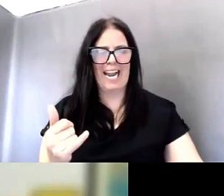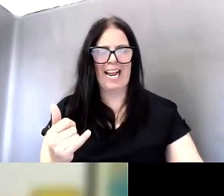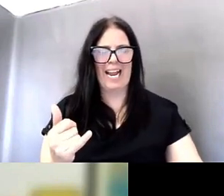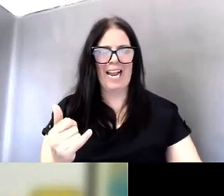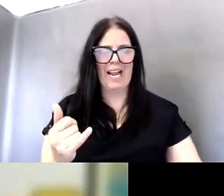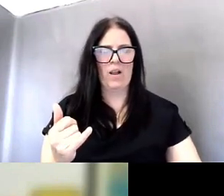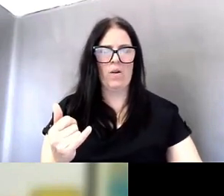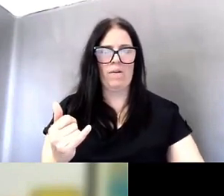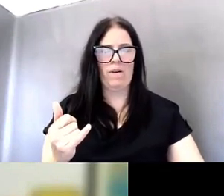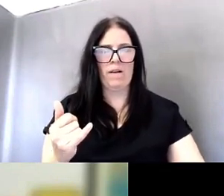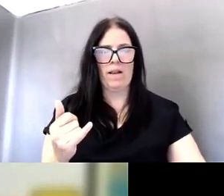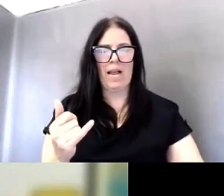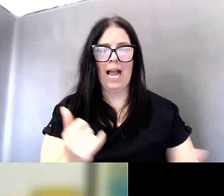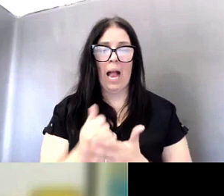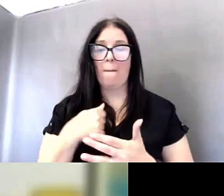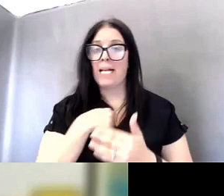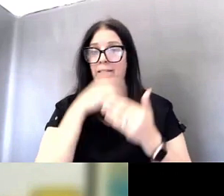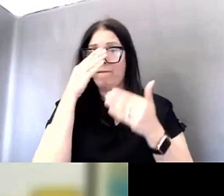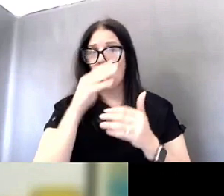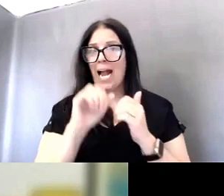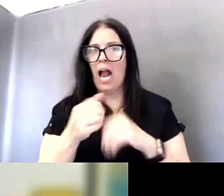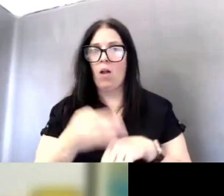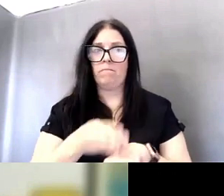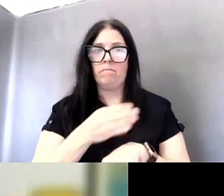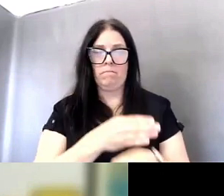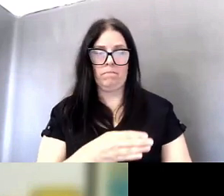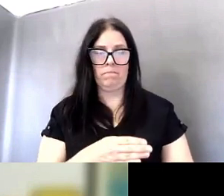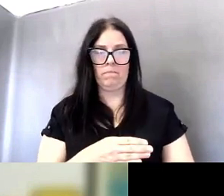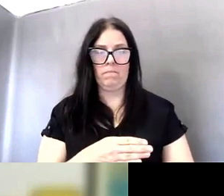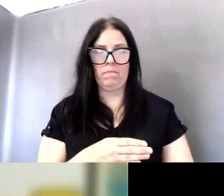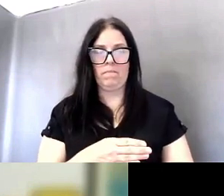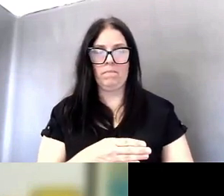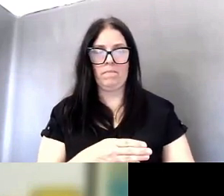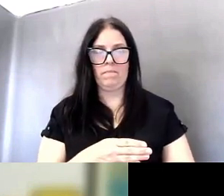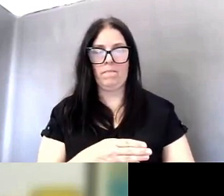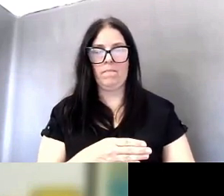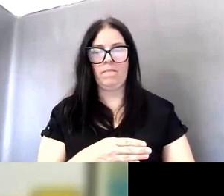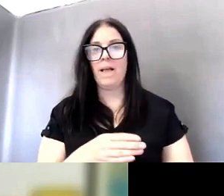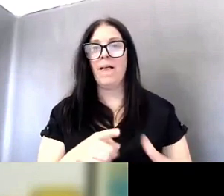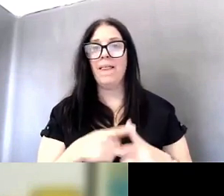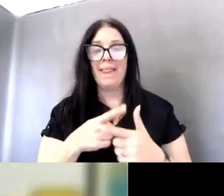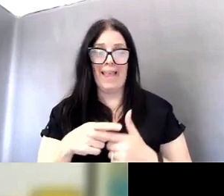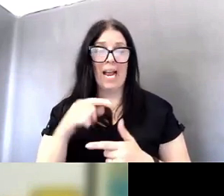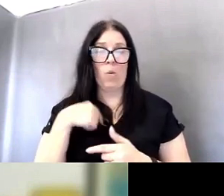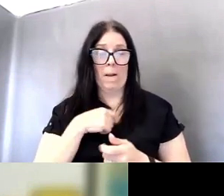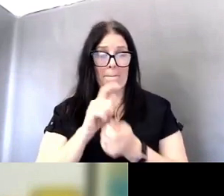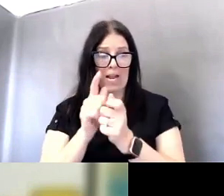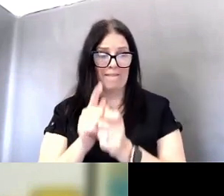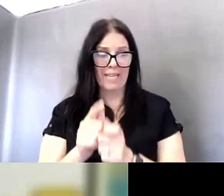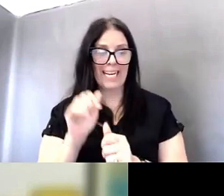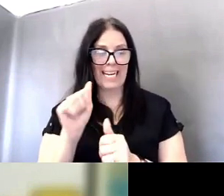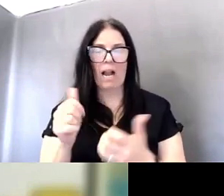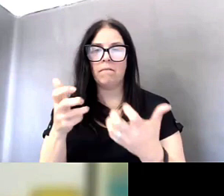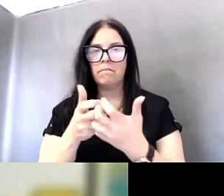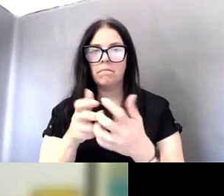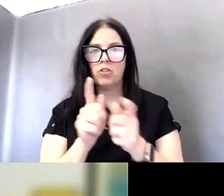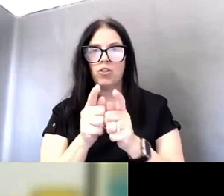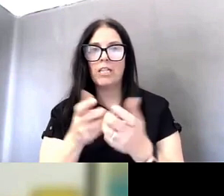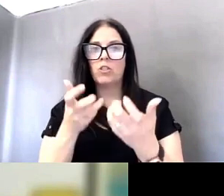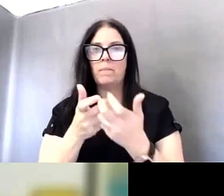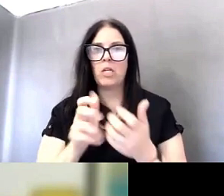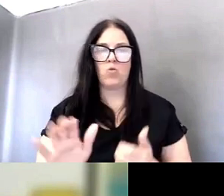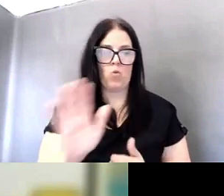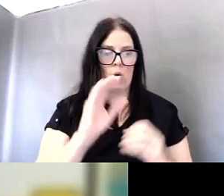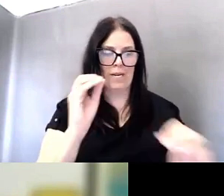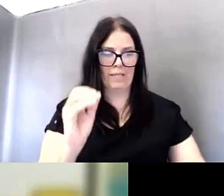and focus on maybe making some modifications and then redistribute those resources that have been